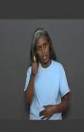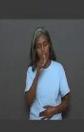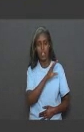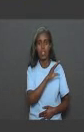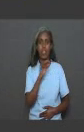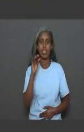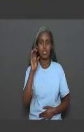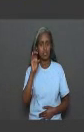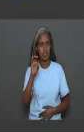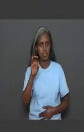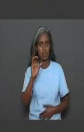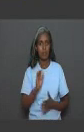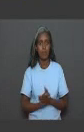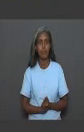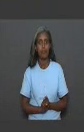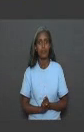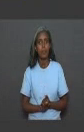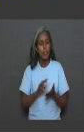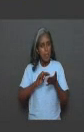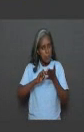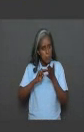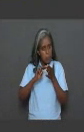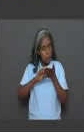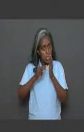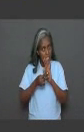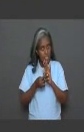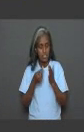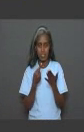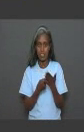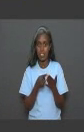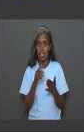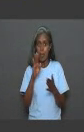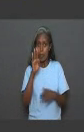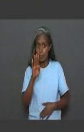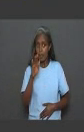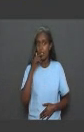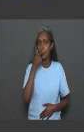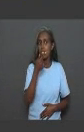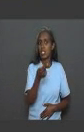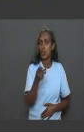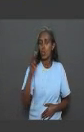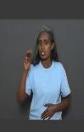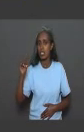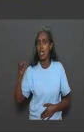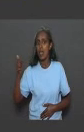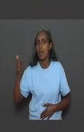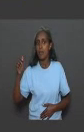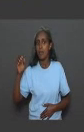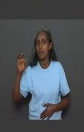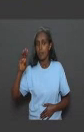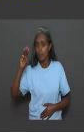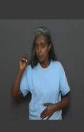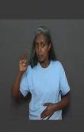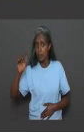product of A and C, meaning that B is called the